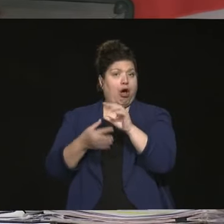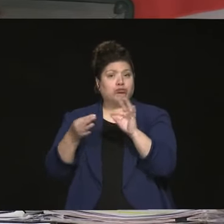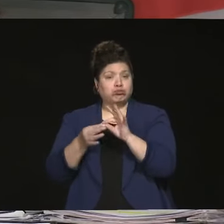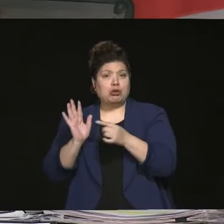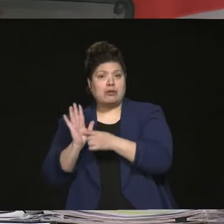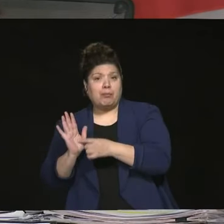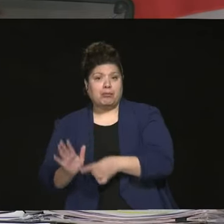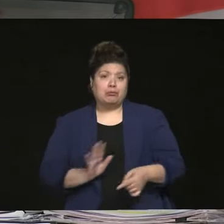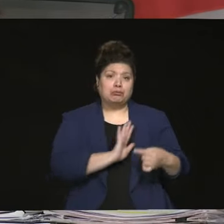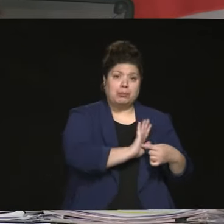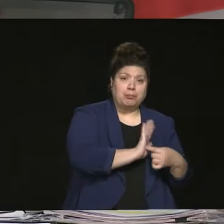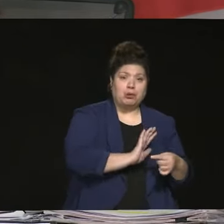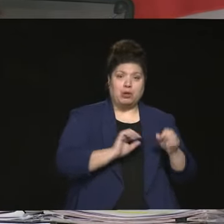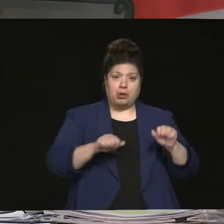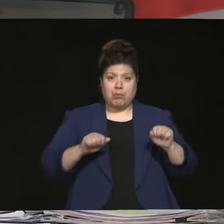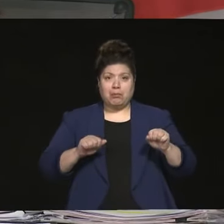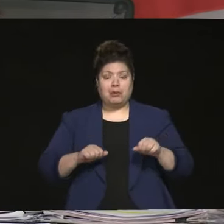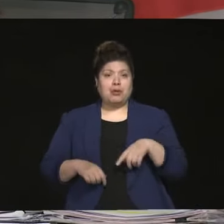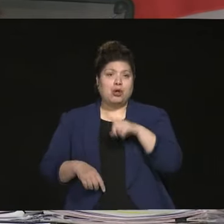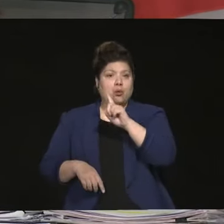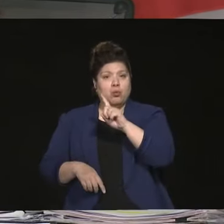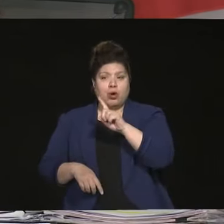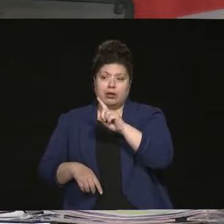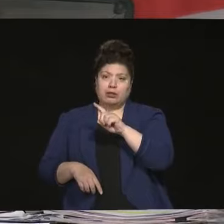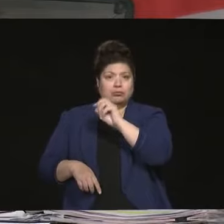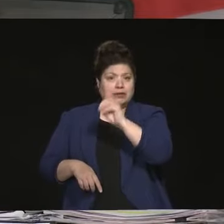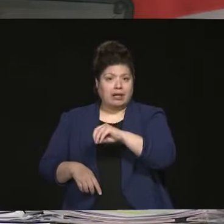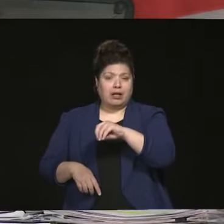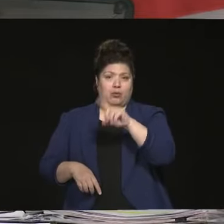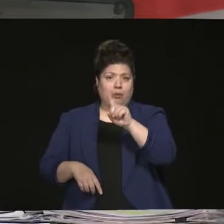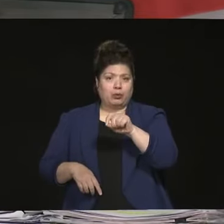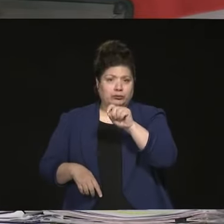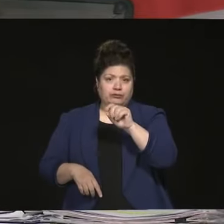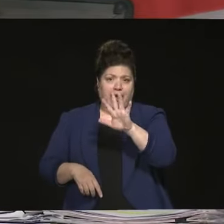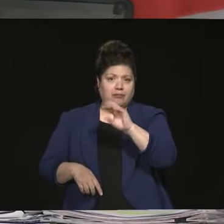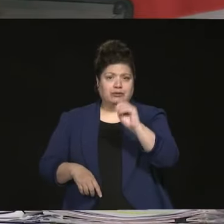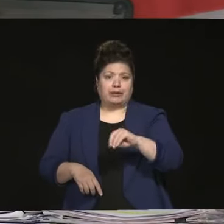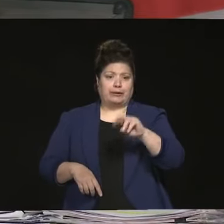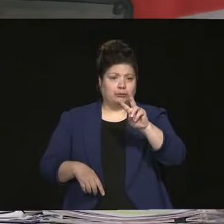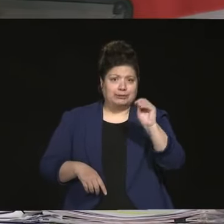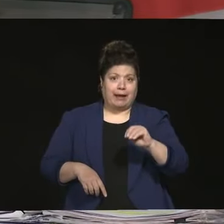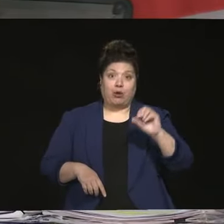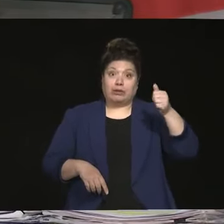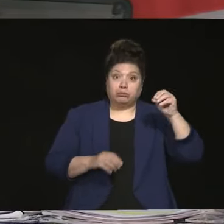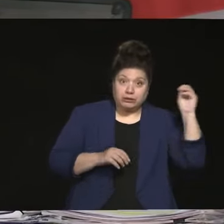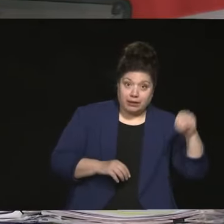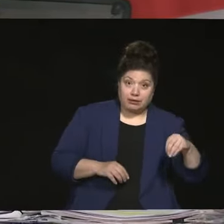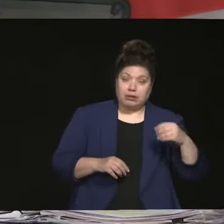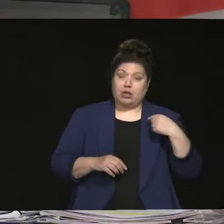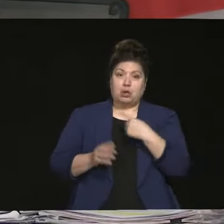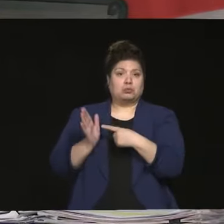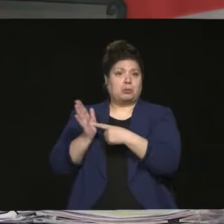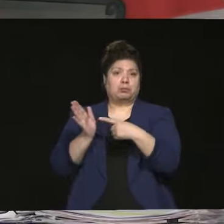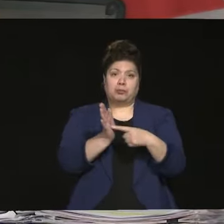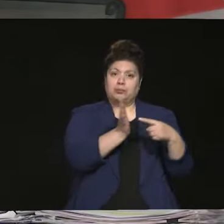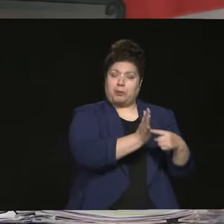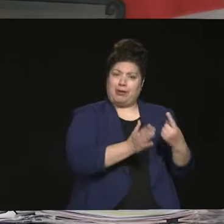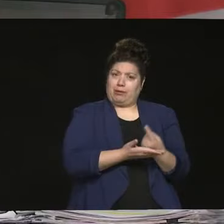1%, 2.5%, 5%, 10%. And we were under the impression that we were following either the 1 or